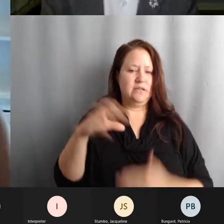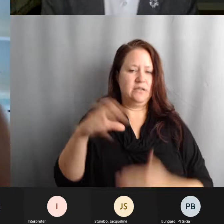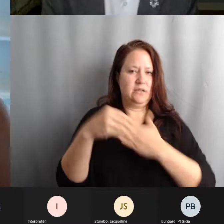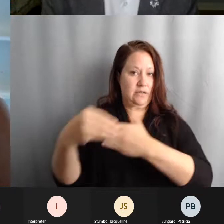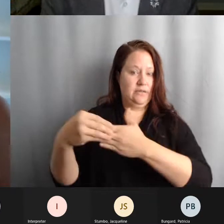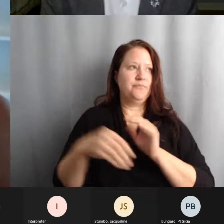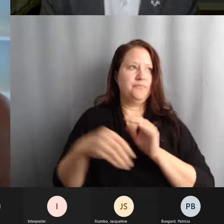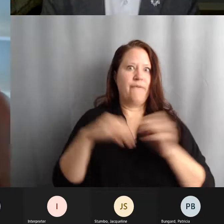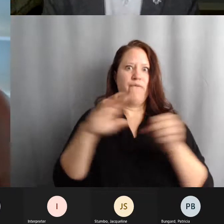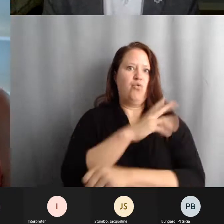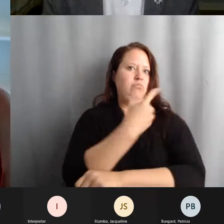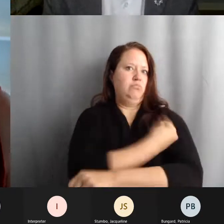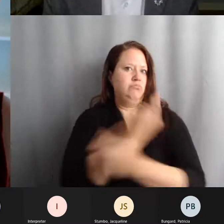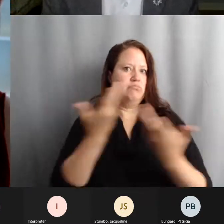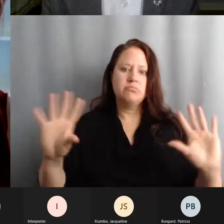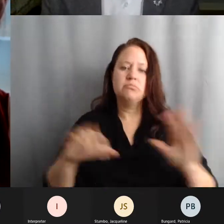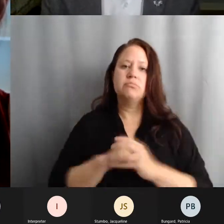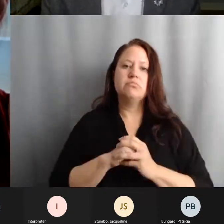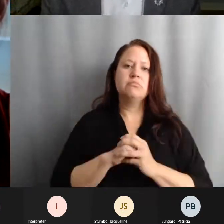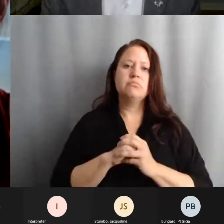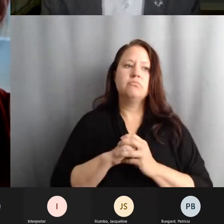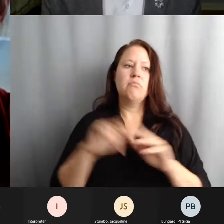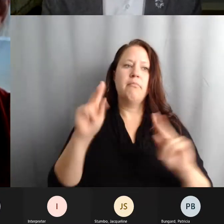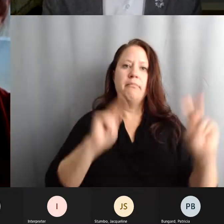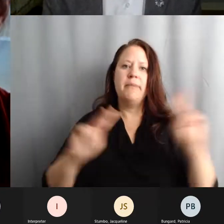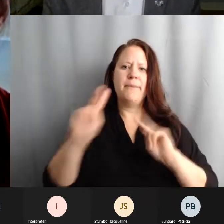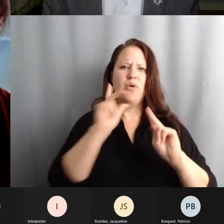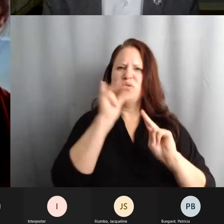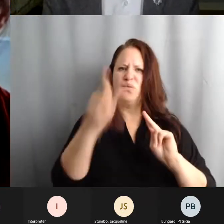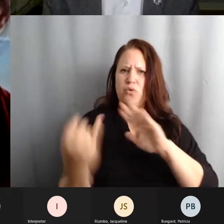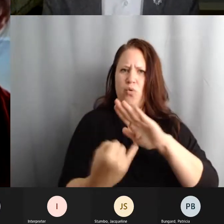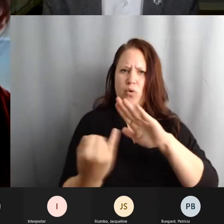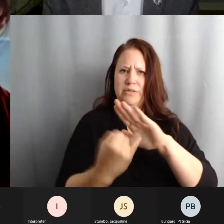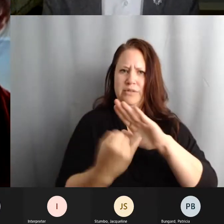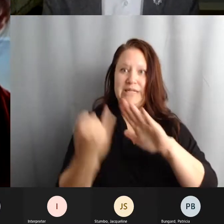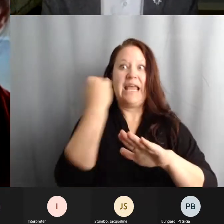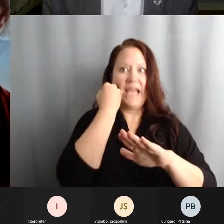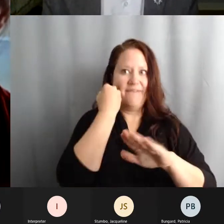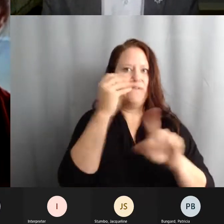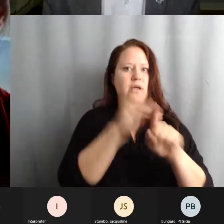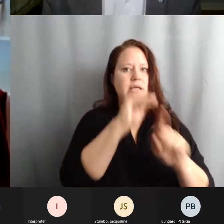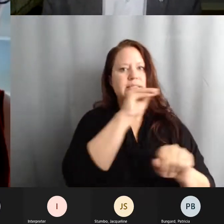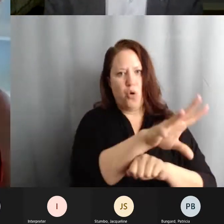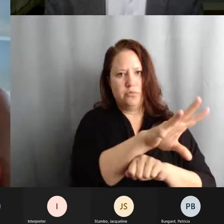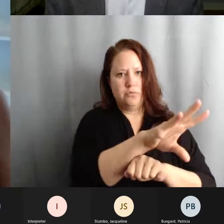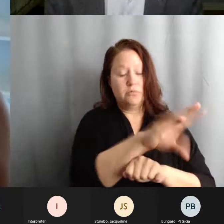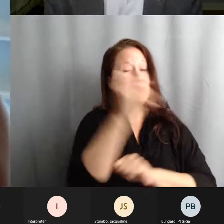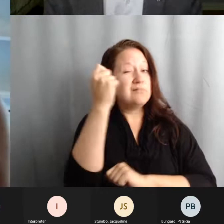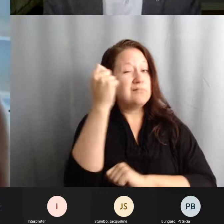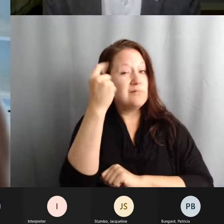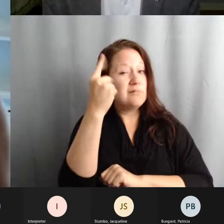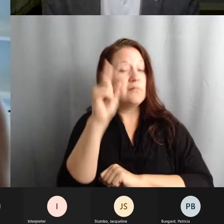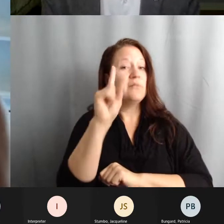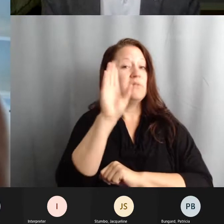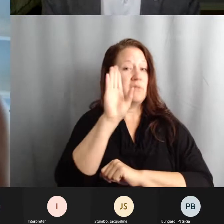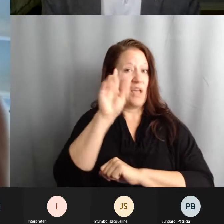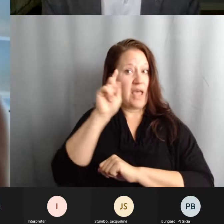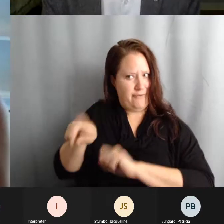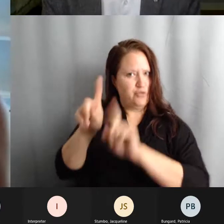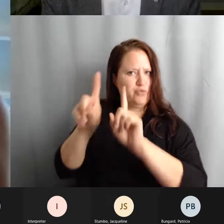vaccinated individuals will not be expected to quarantine after exposure. They will, however, be expected to